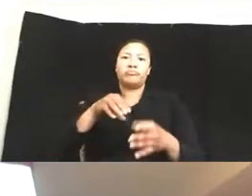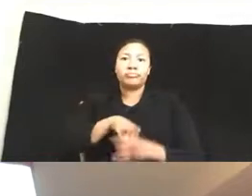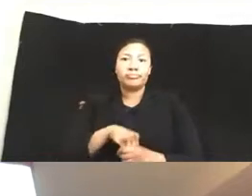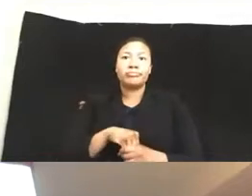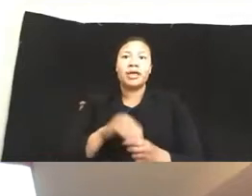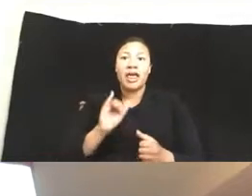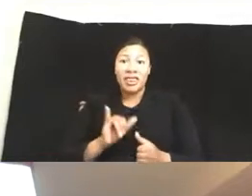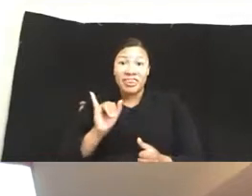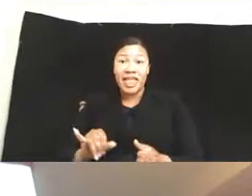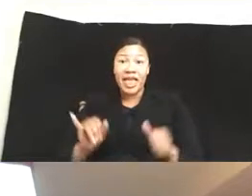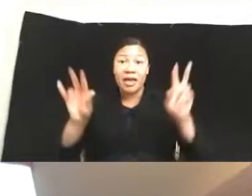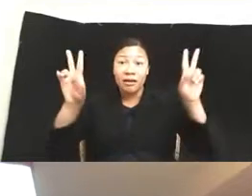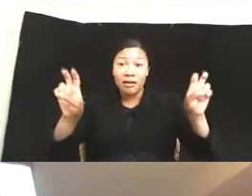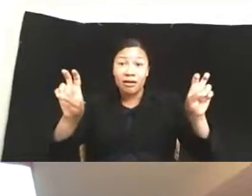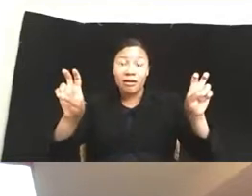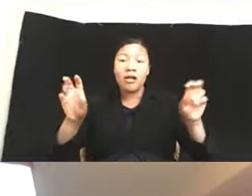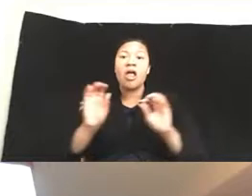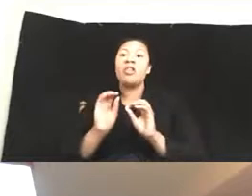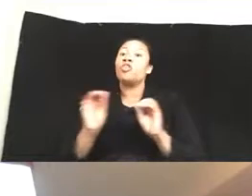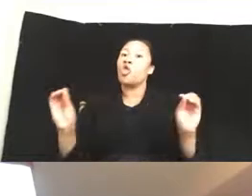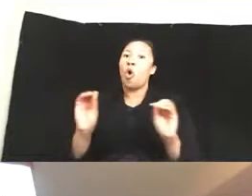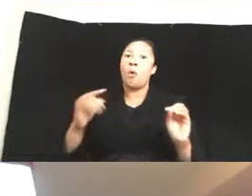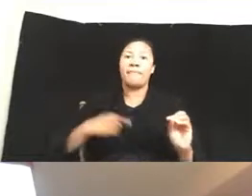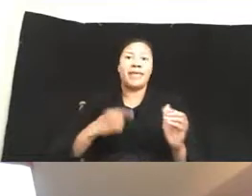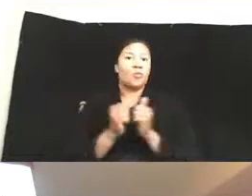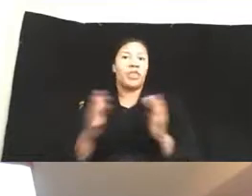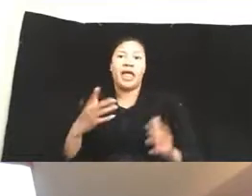us. These people, I remember